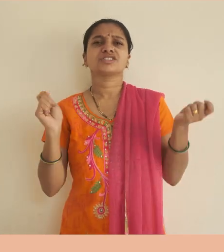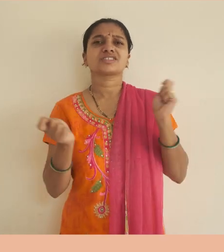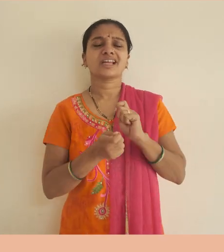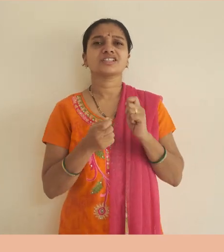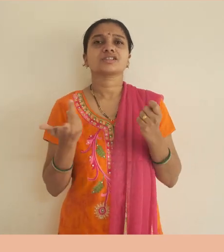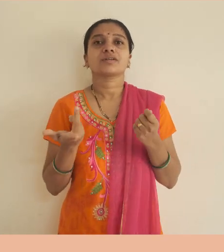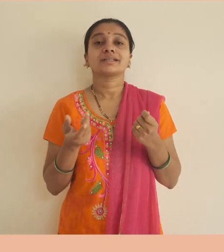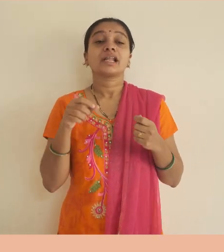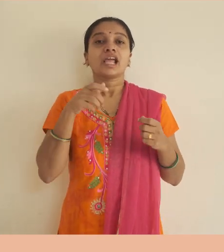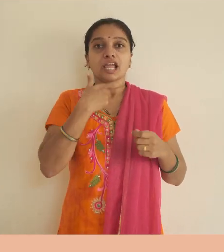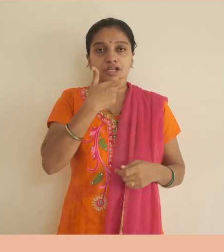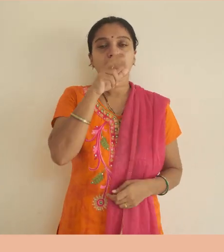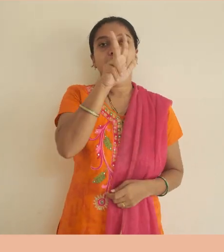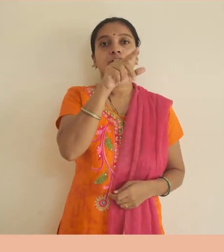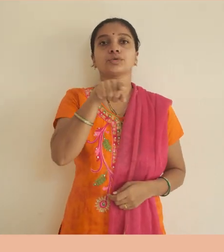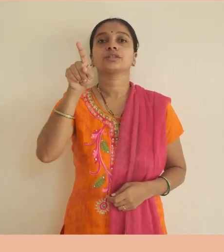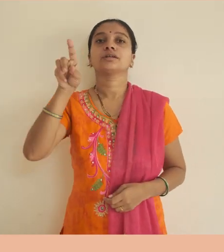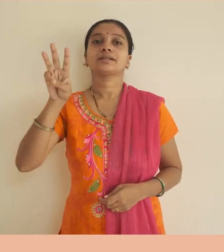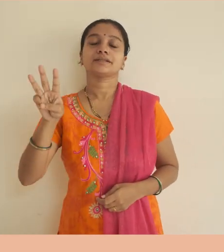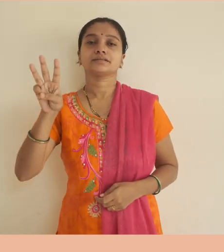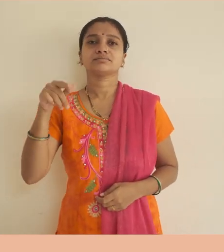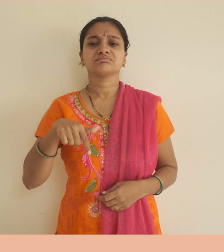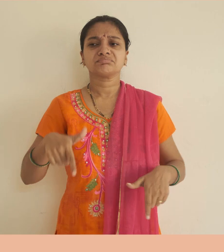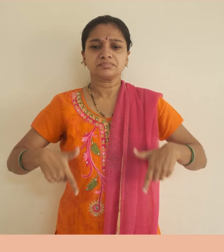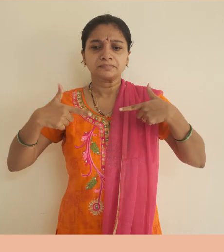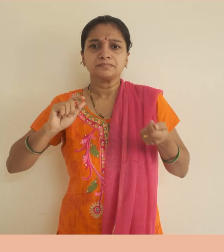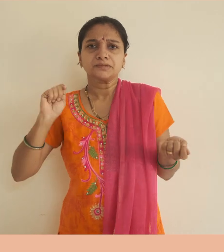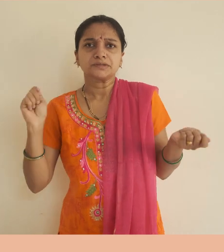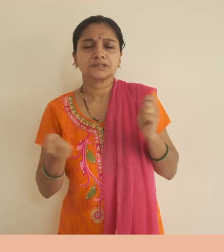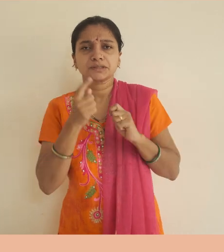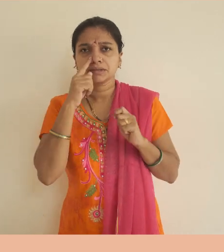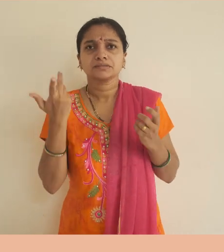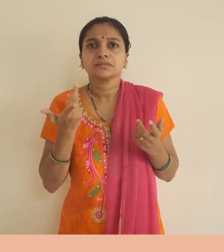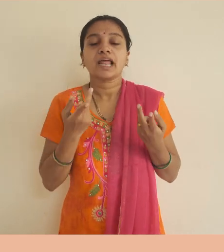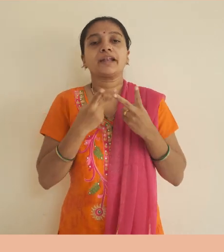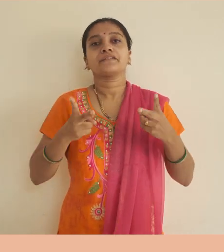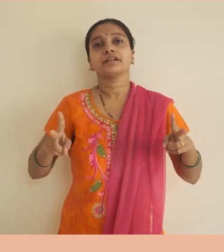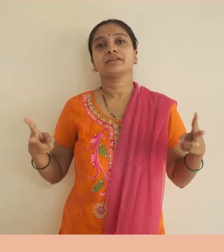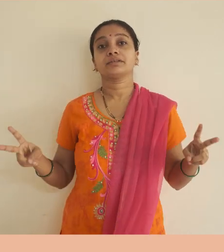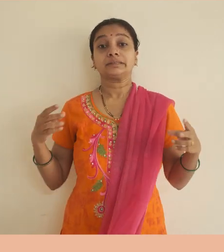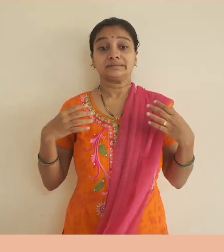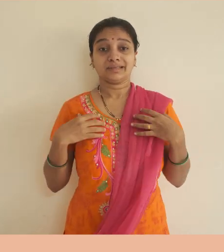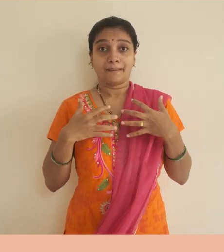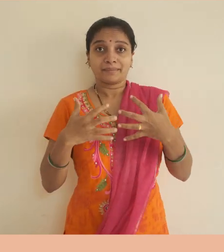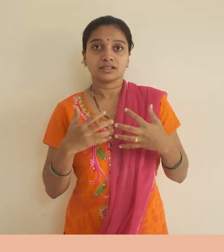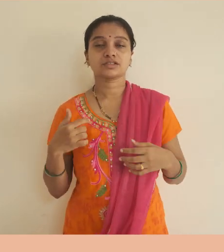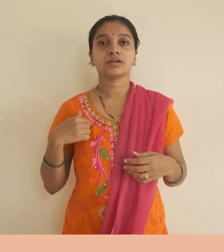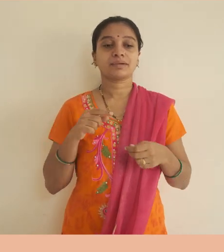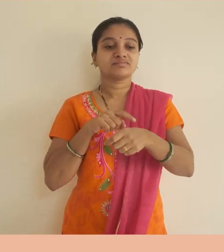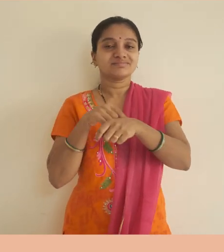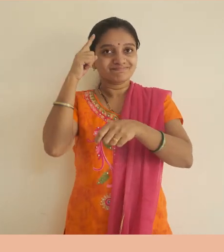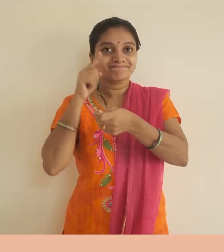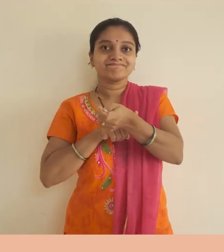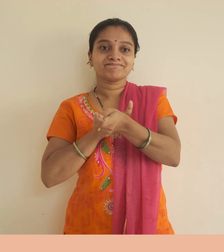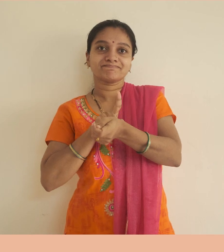Puberty in females generally begins between the age of 8 to 13. Their bodies go through various changes such as